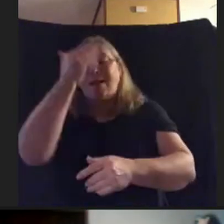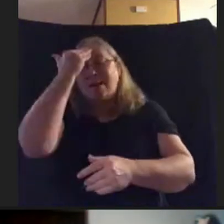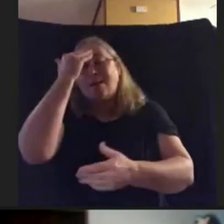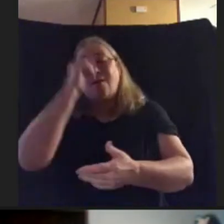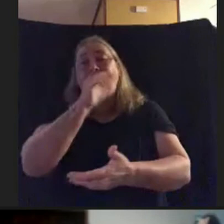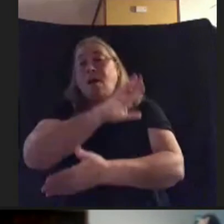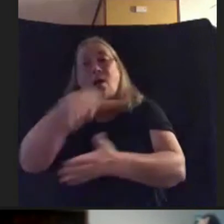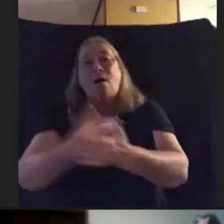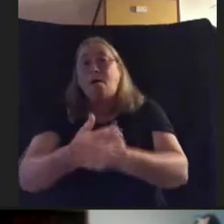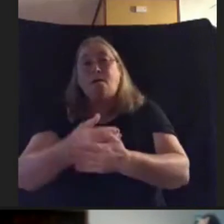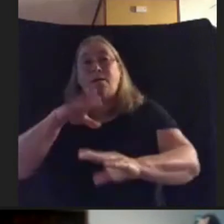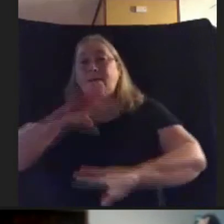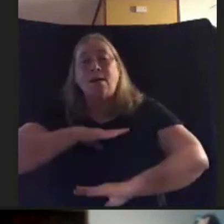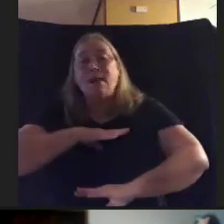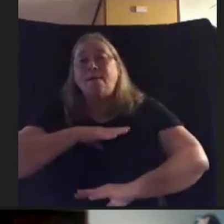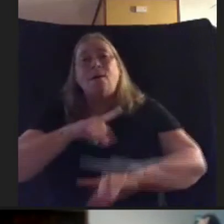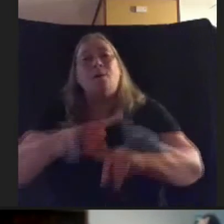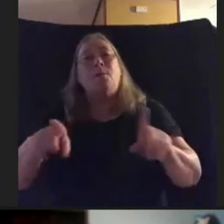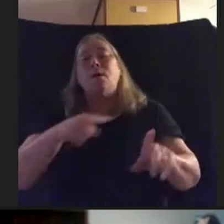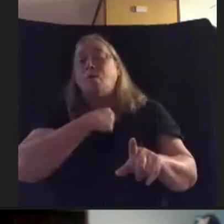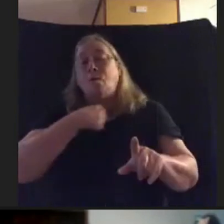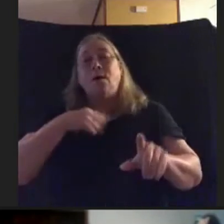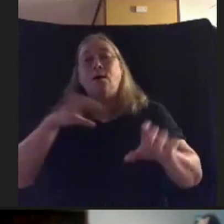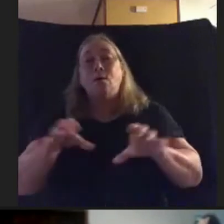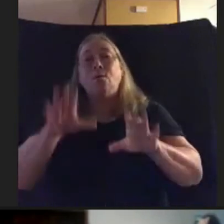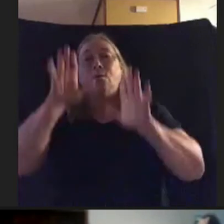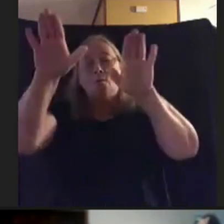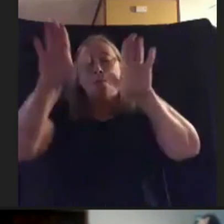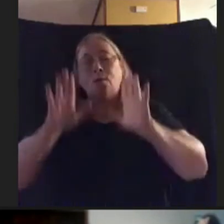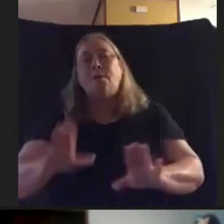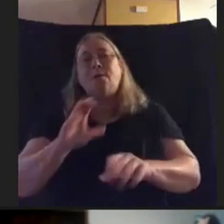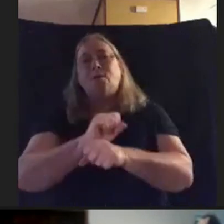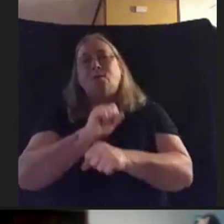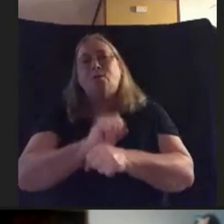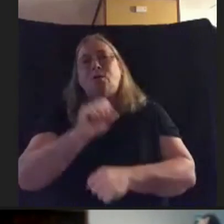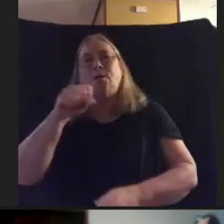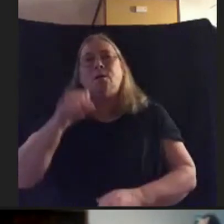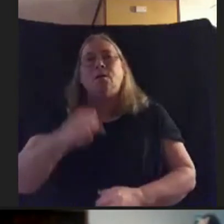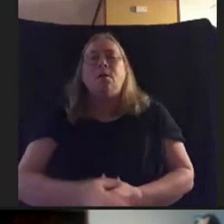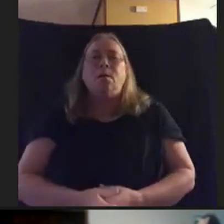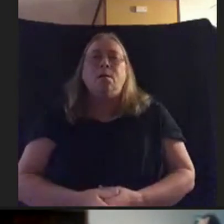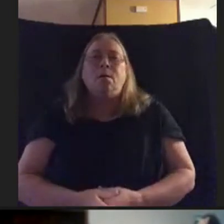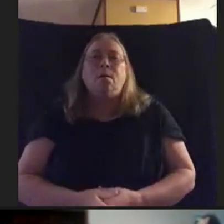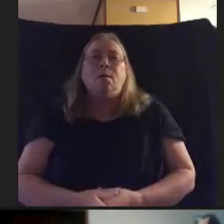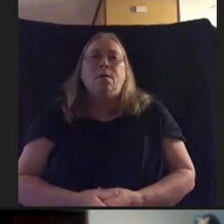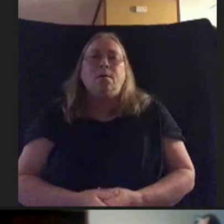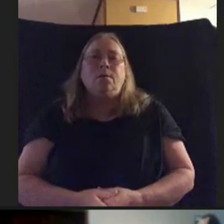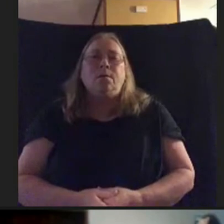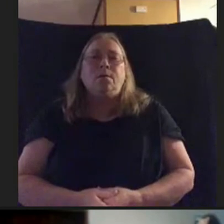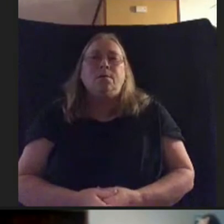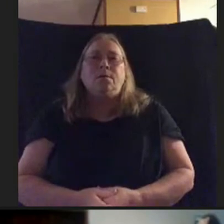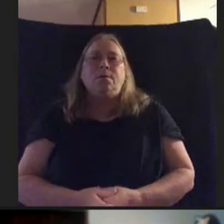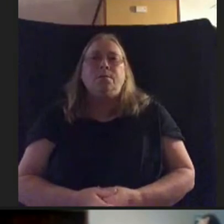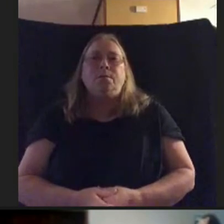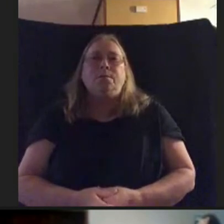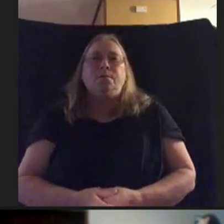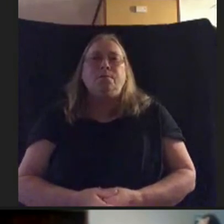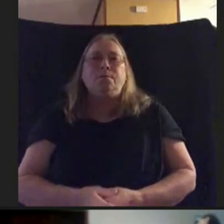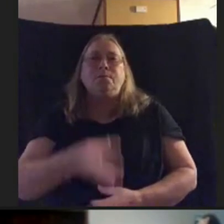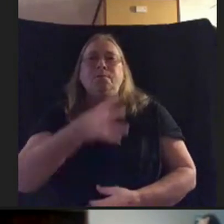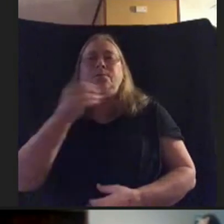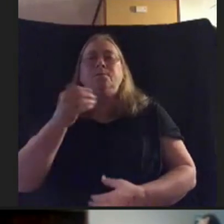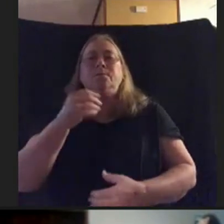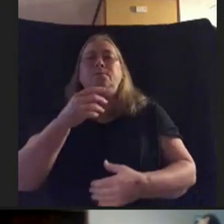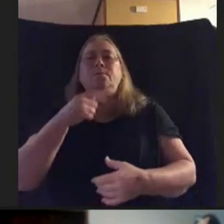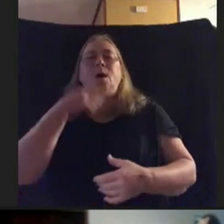demand, but we're doing a fantastic job getting folks vaccinated. And I will tell you, because I talked to my counterparts in the